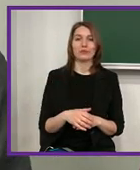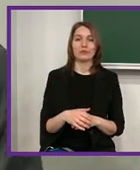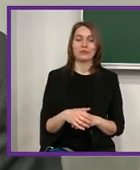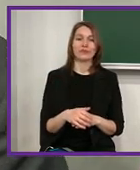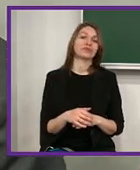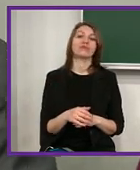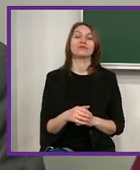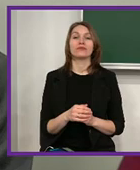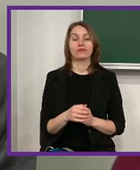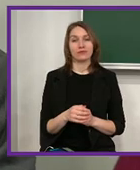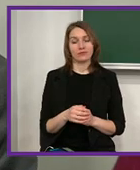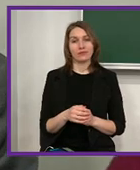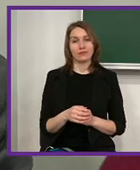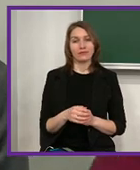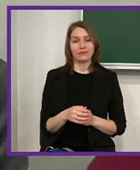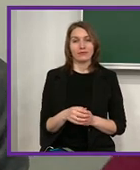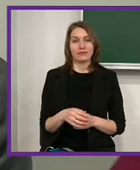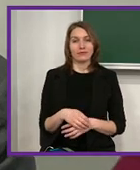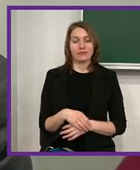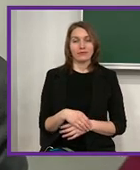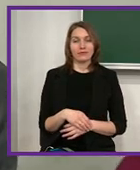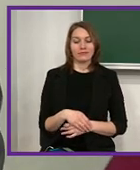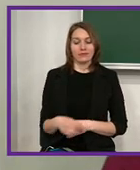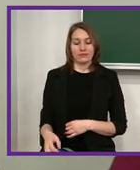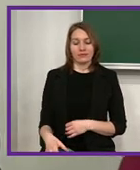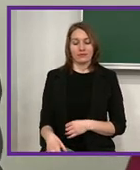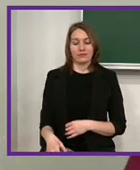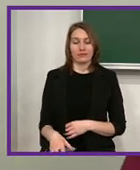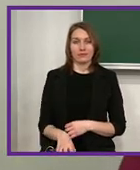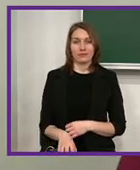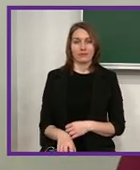Yes, I've been asked to talk about how you, assuming that the risk